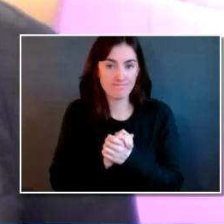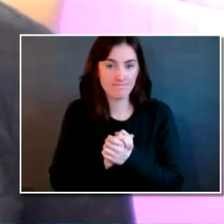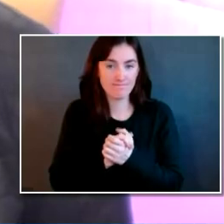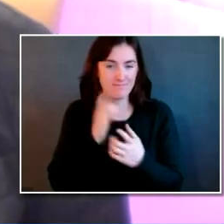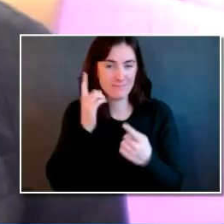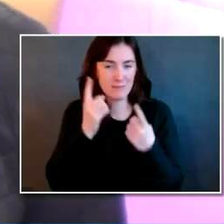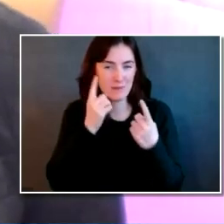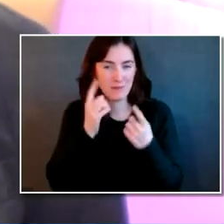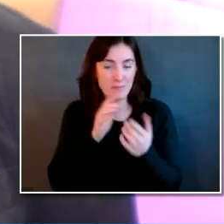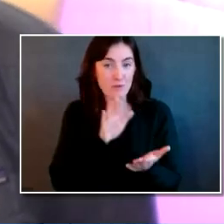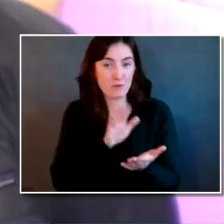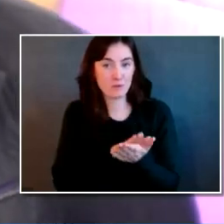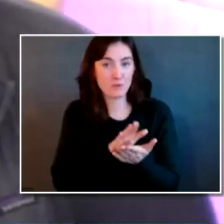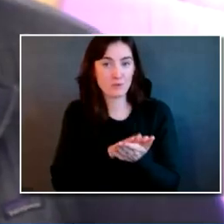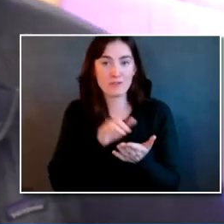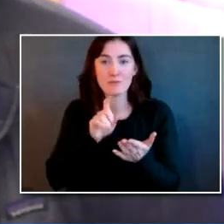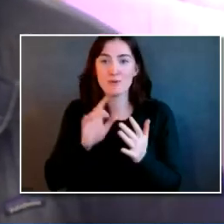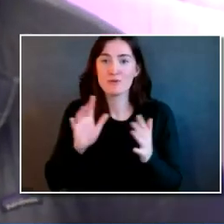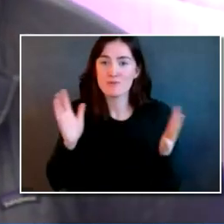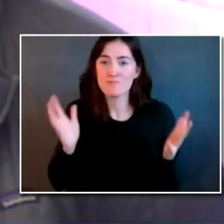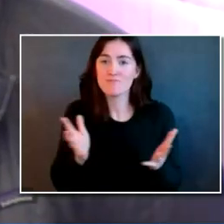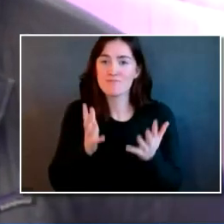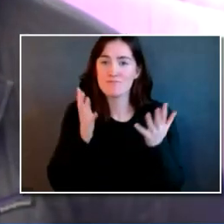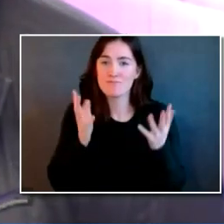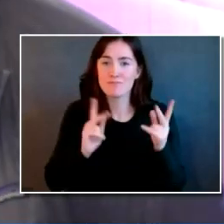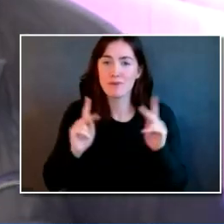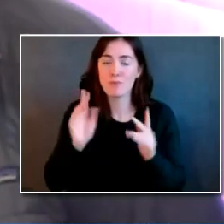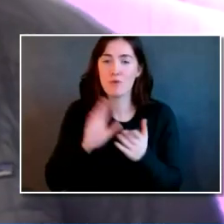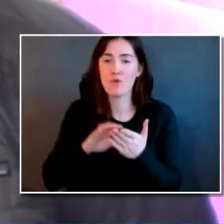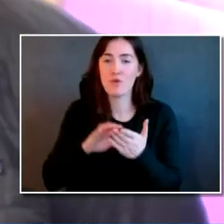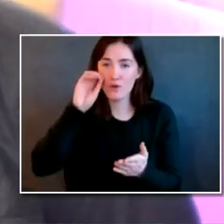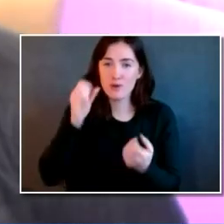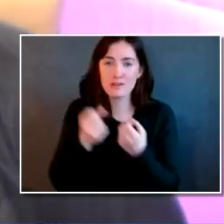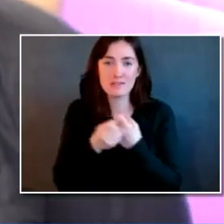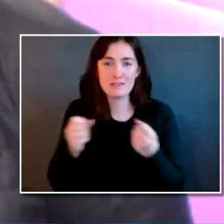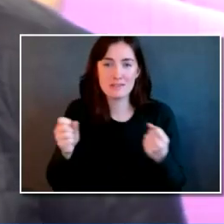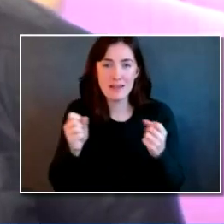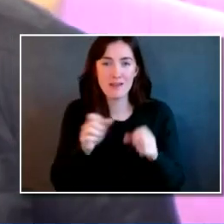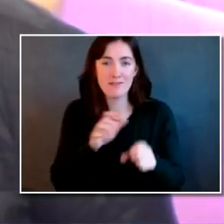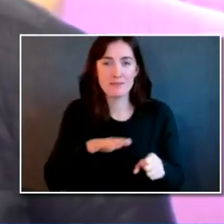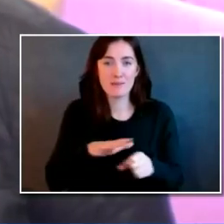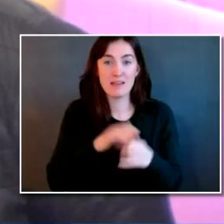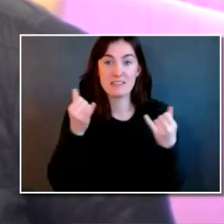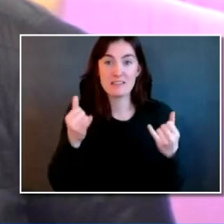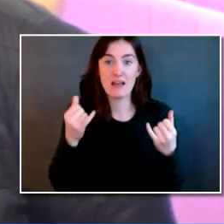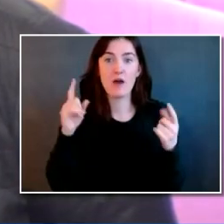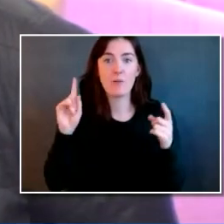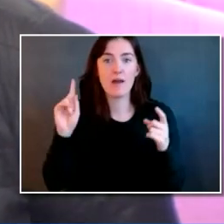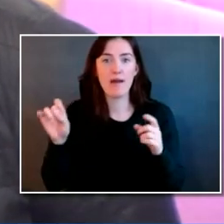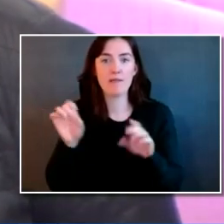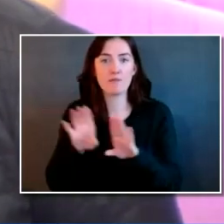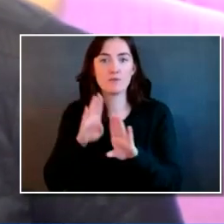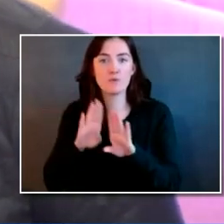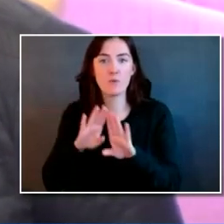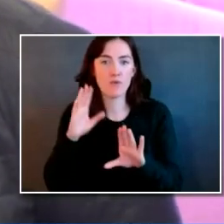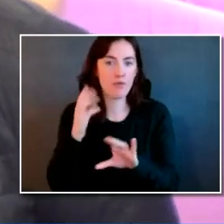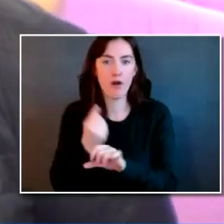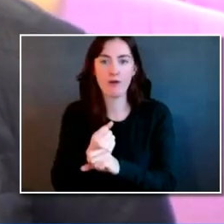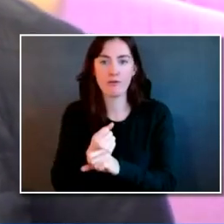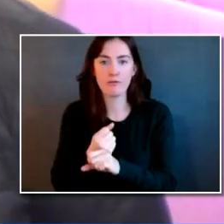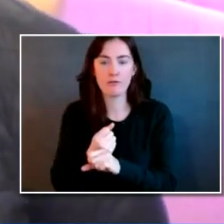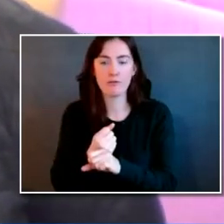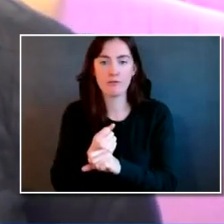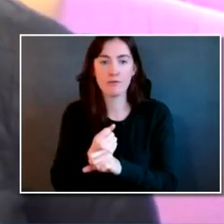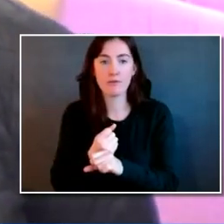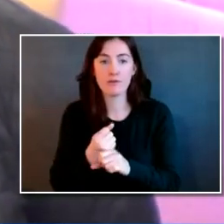that's supposed to be nourishing people's learning, supposed to be a safe space. We have to lock our doors now. So this is why we